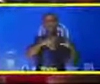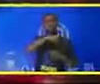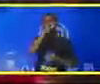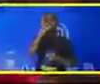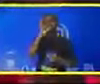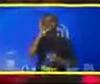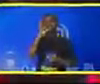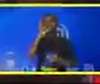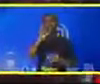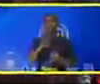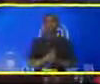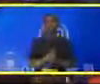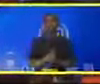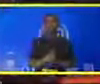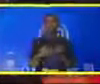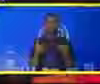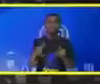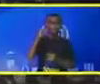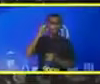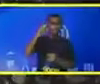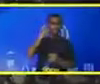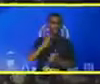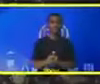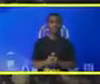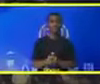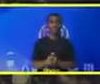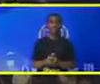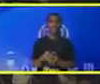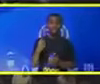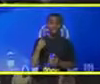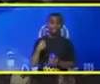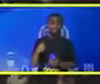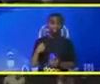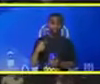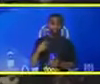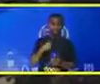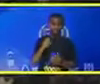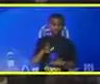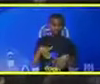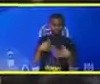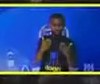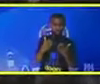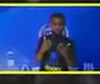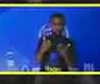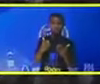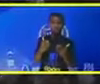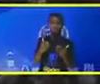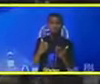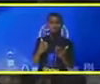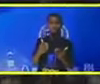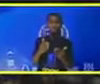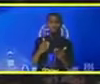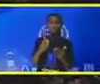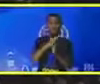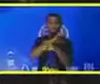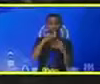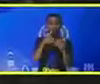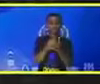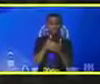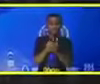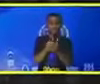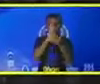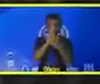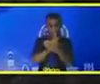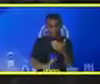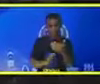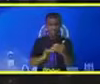Ladies and gentlemen, please hear me. I submit to you by the authority of Scripture and with every sense of humility. This is how